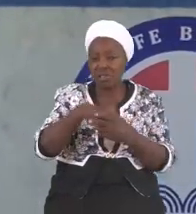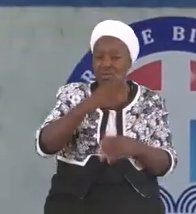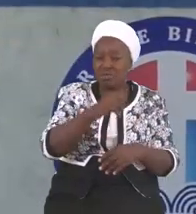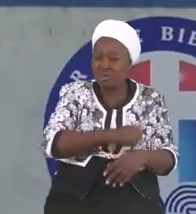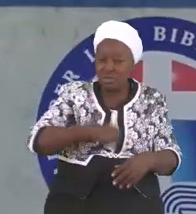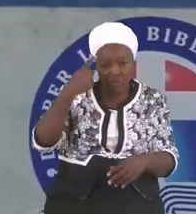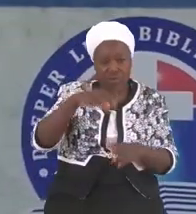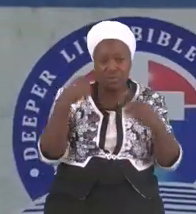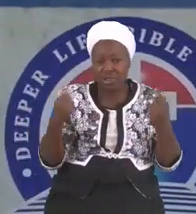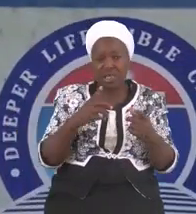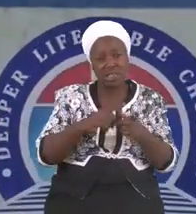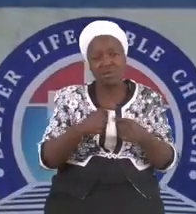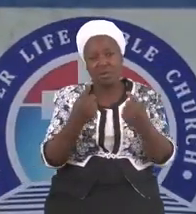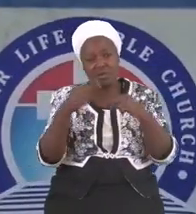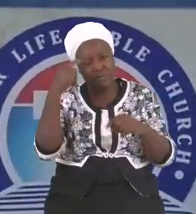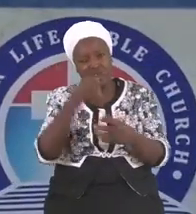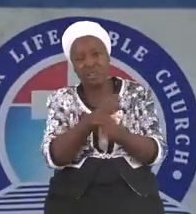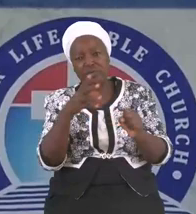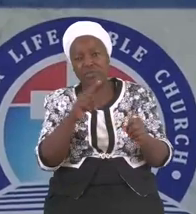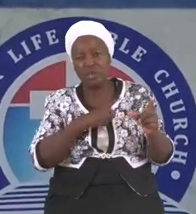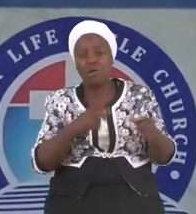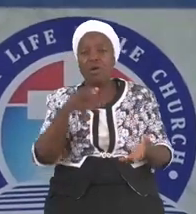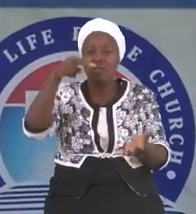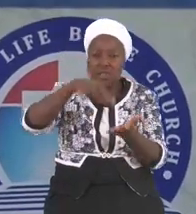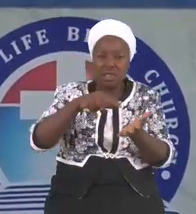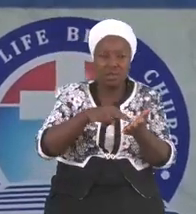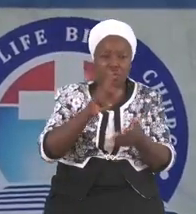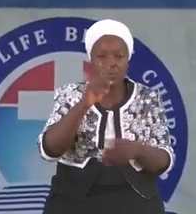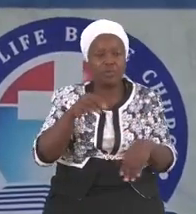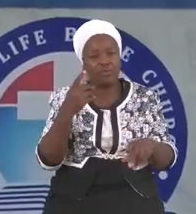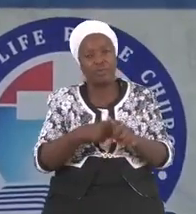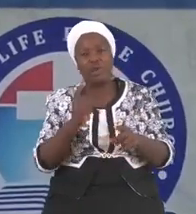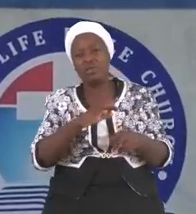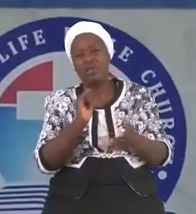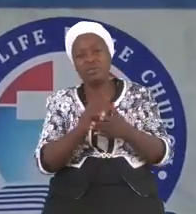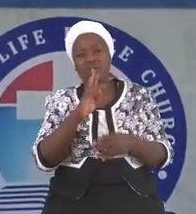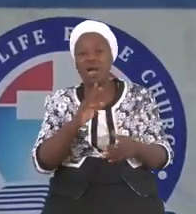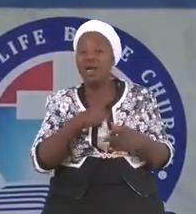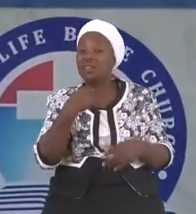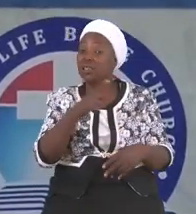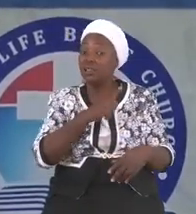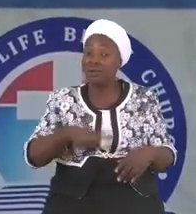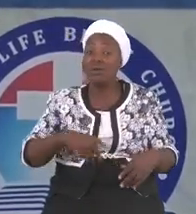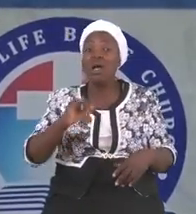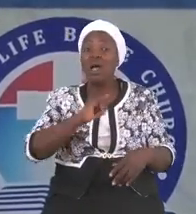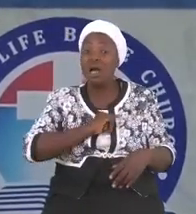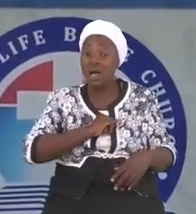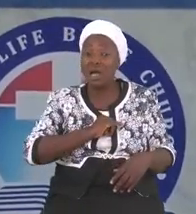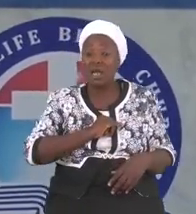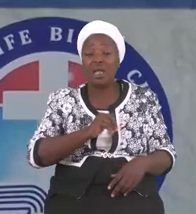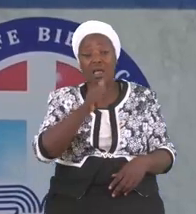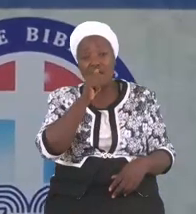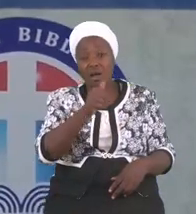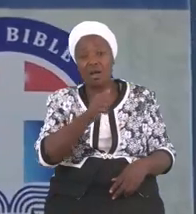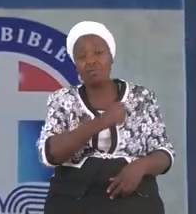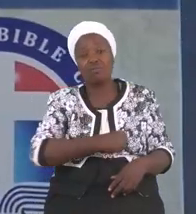the salvation of the Lord, rise up wherever you are and tell the Lord, I am sorry. That's